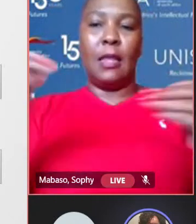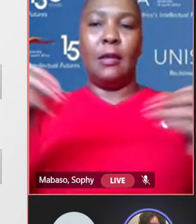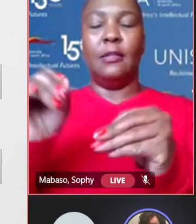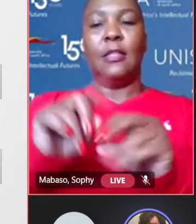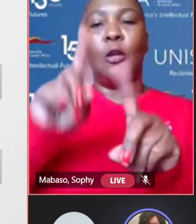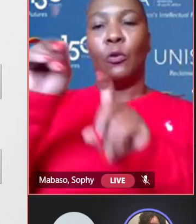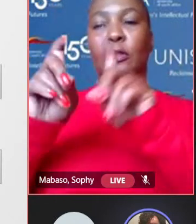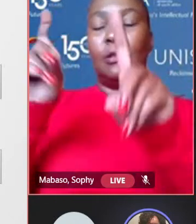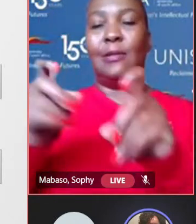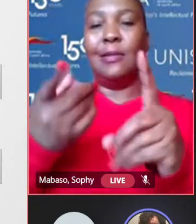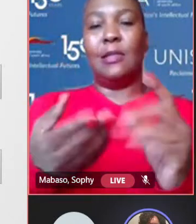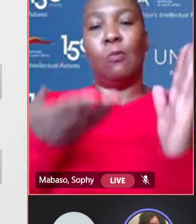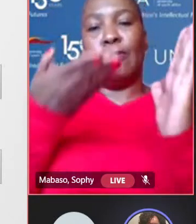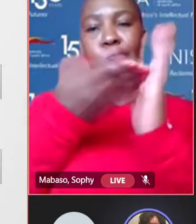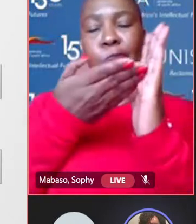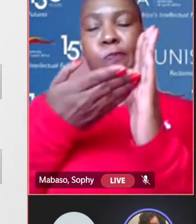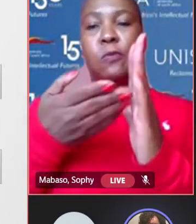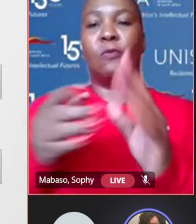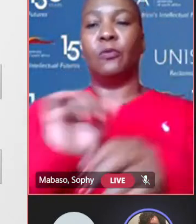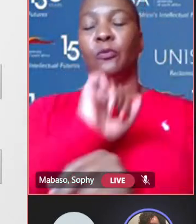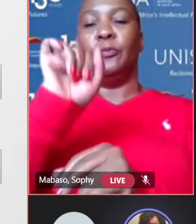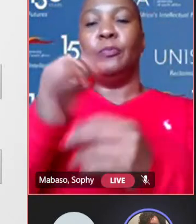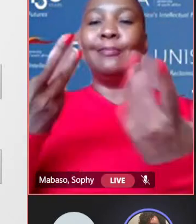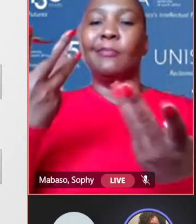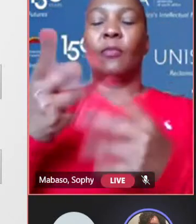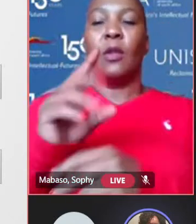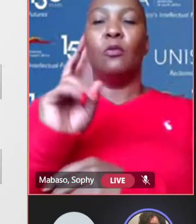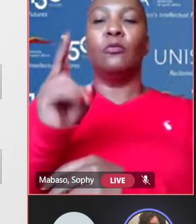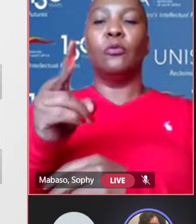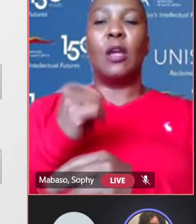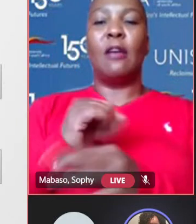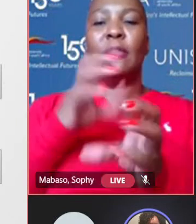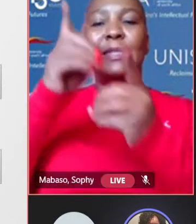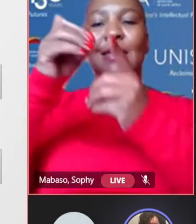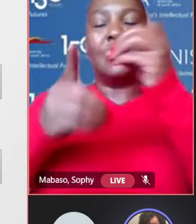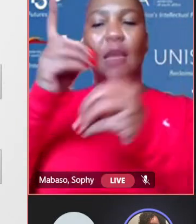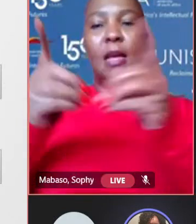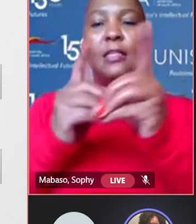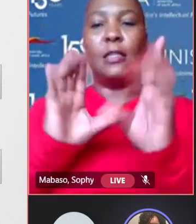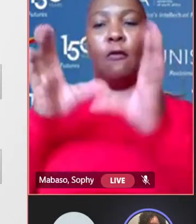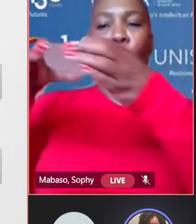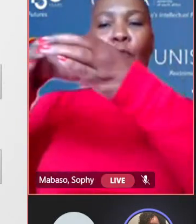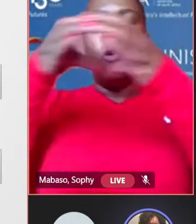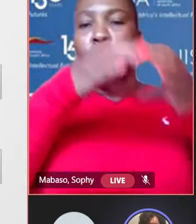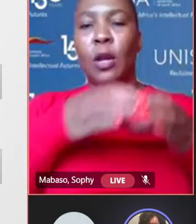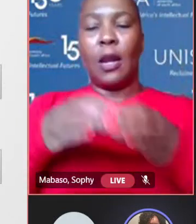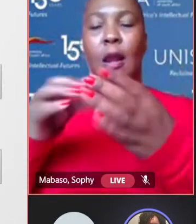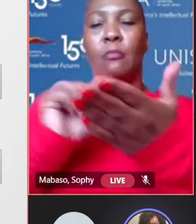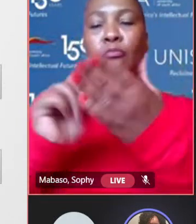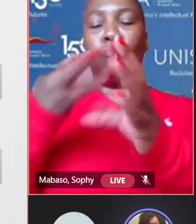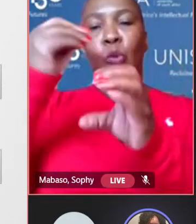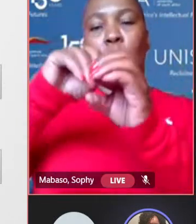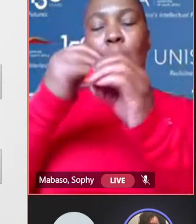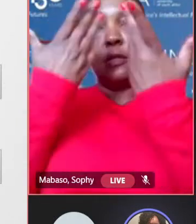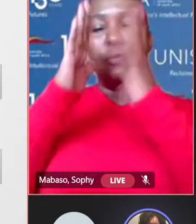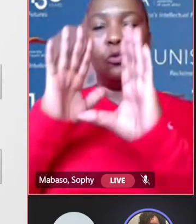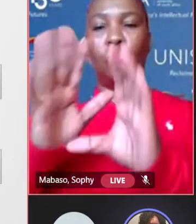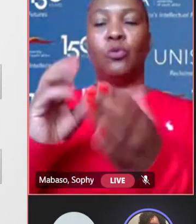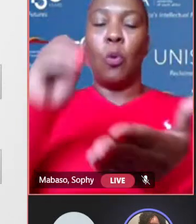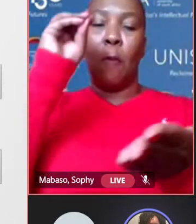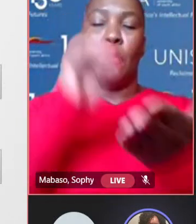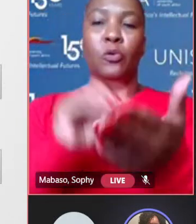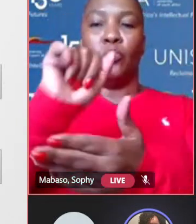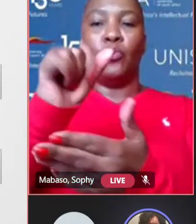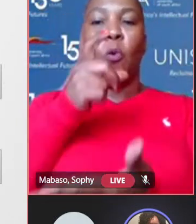that are assigned to them. We also have what we call discussion forum. So the student have to log on and you post your